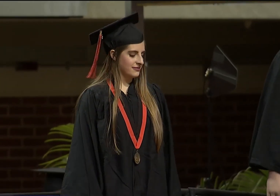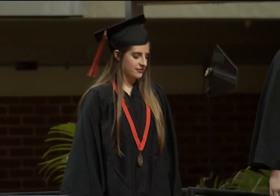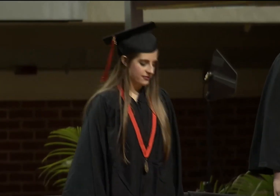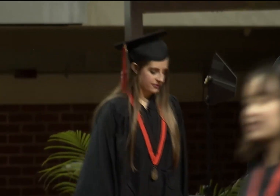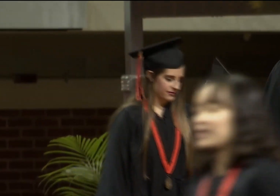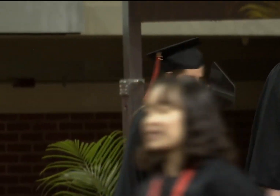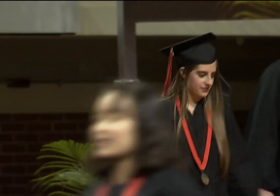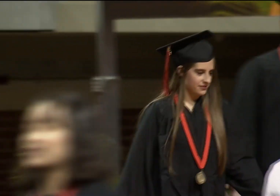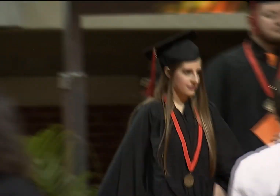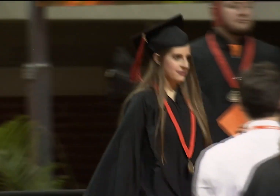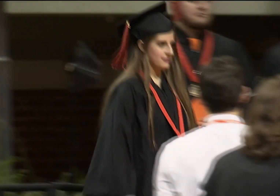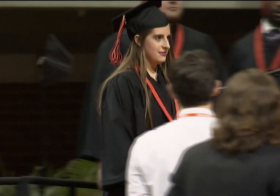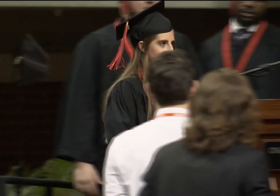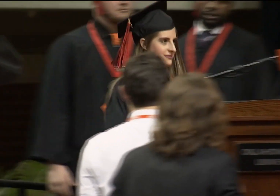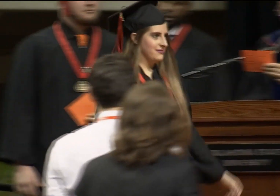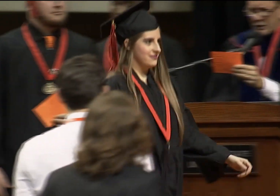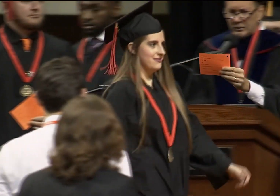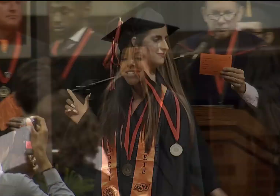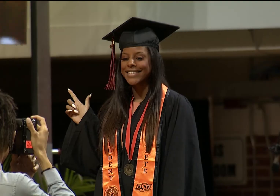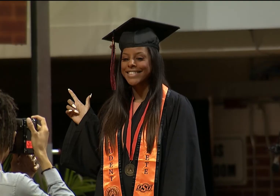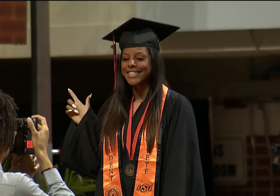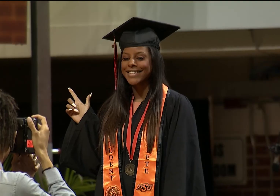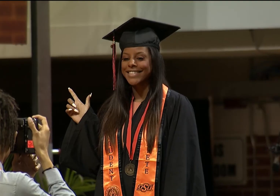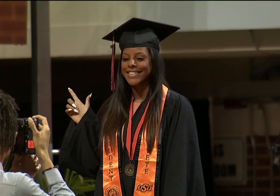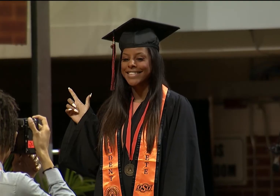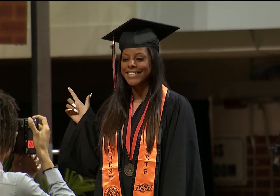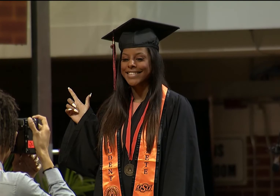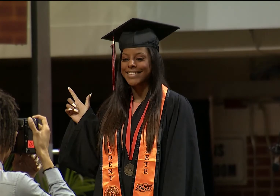Madeline Nicole Earl Schote.